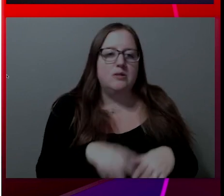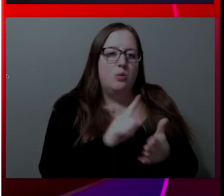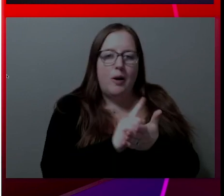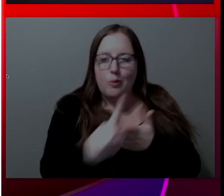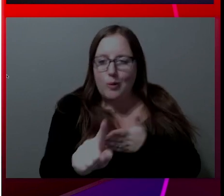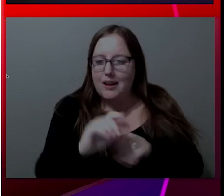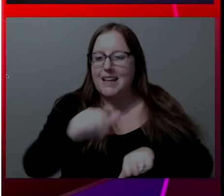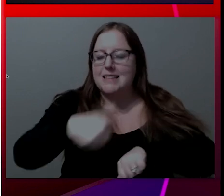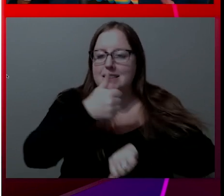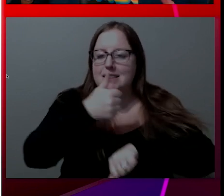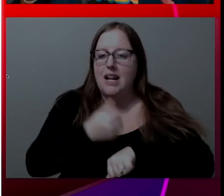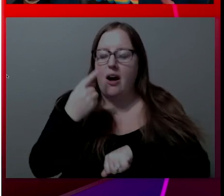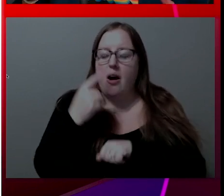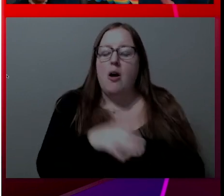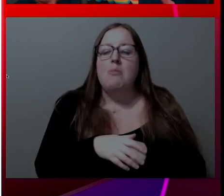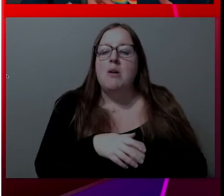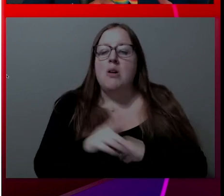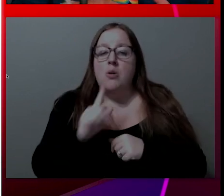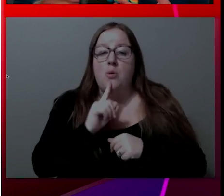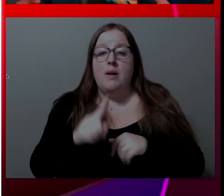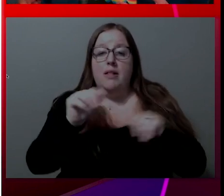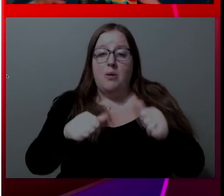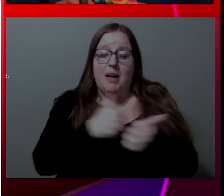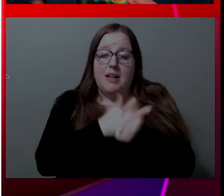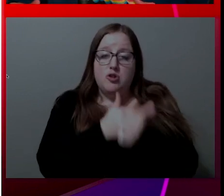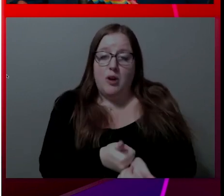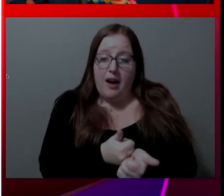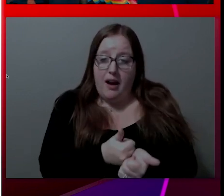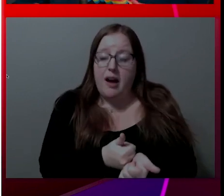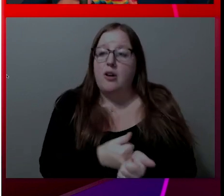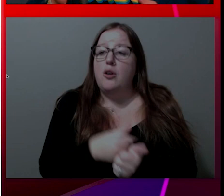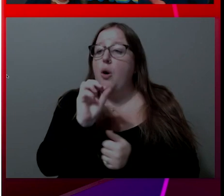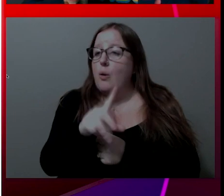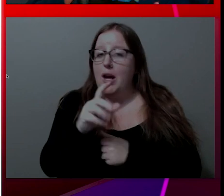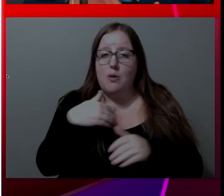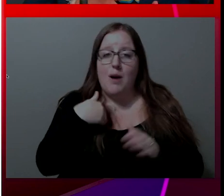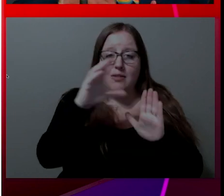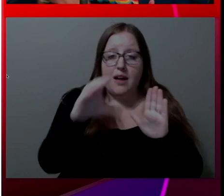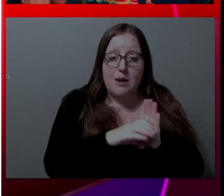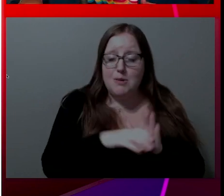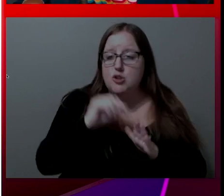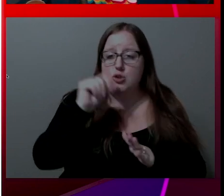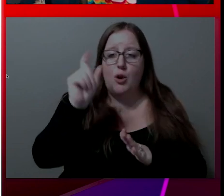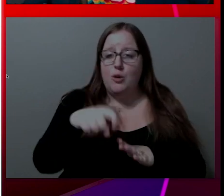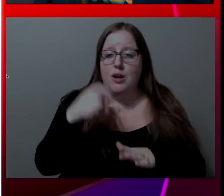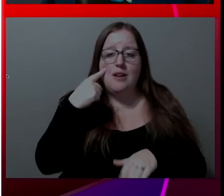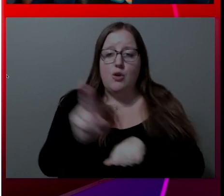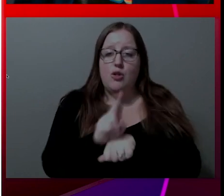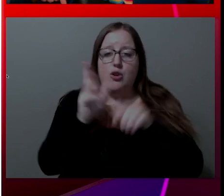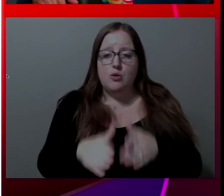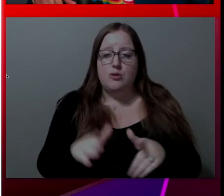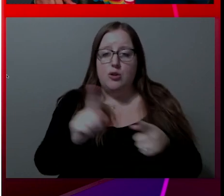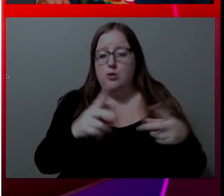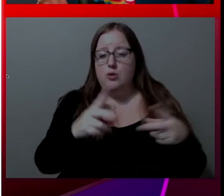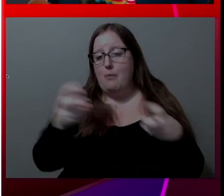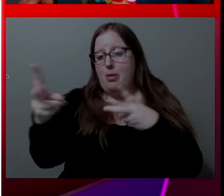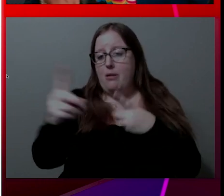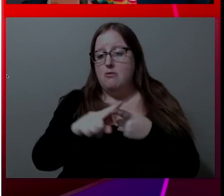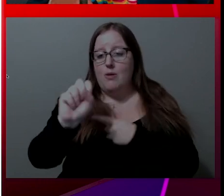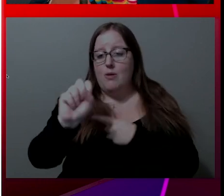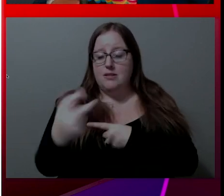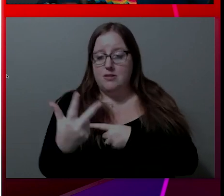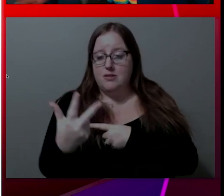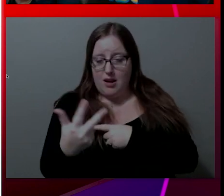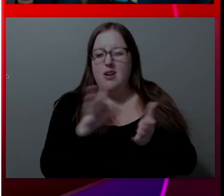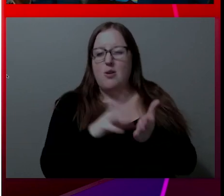on the client, we have a way of tracking, hey, okay, this image we already have. No need for the user to upload it to S3, which is something we've learned from our first